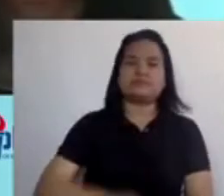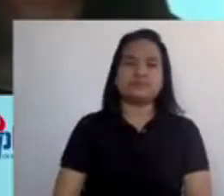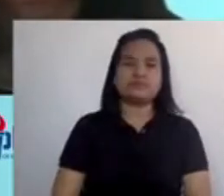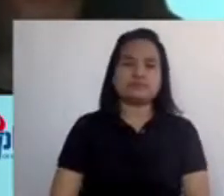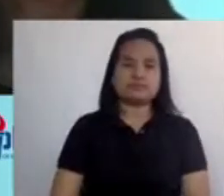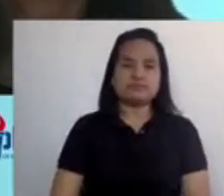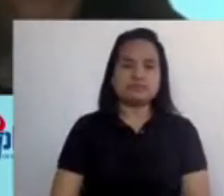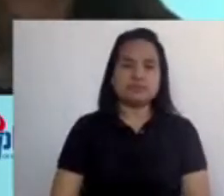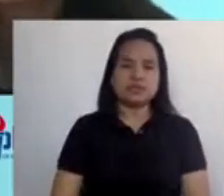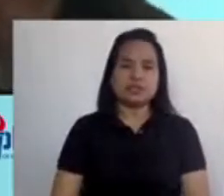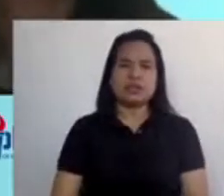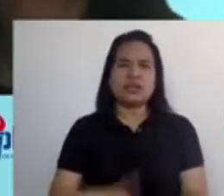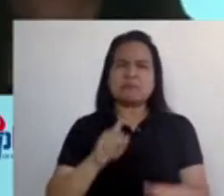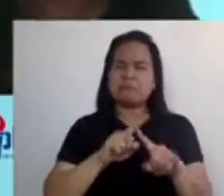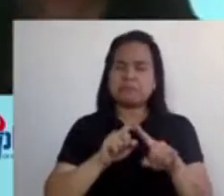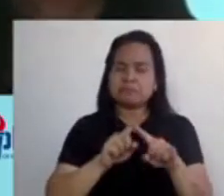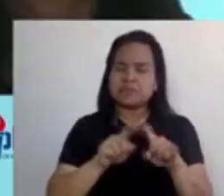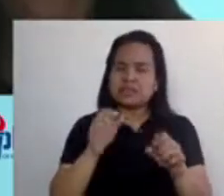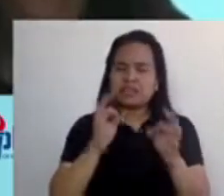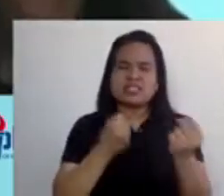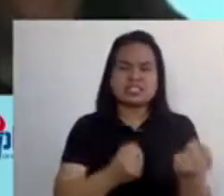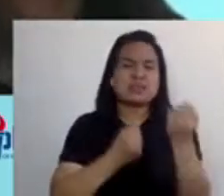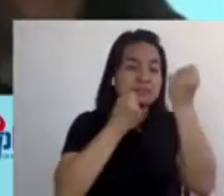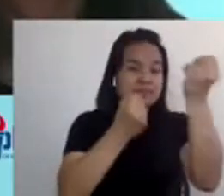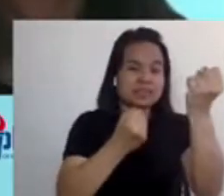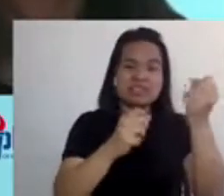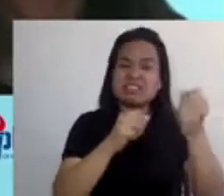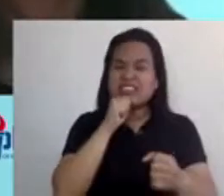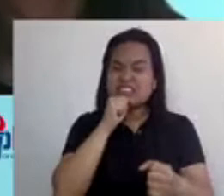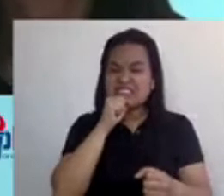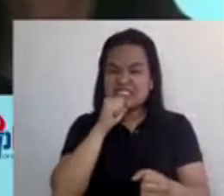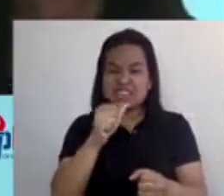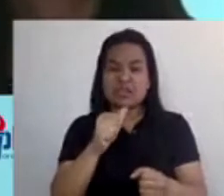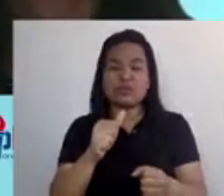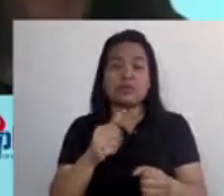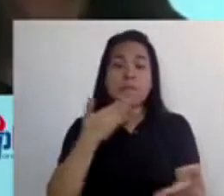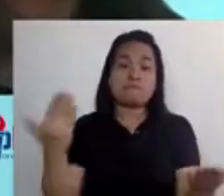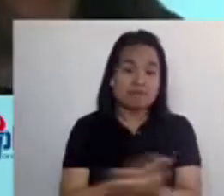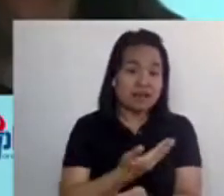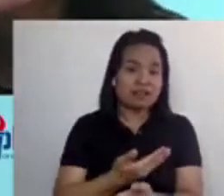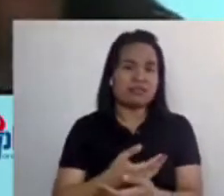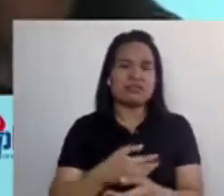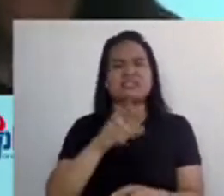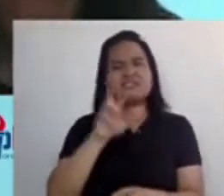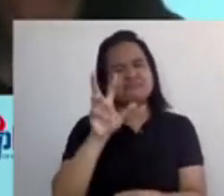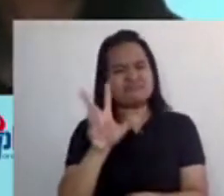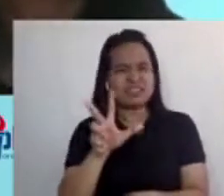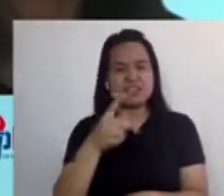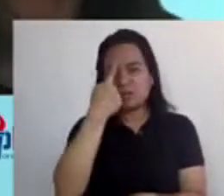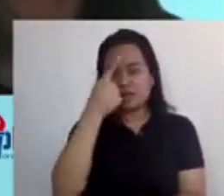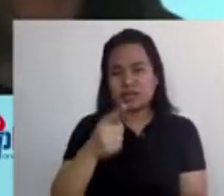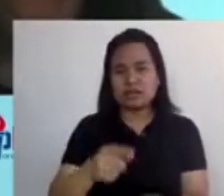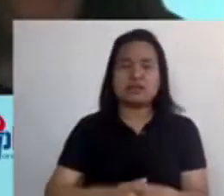that's only a satisfactory. Or if you submit a certification from the ICT coordinator, your school